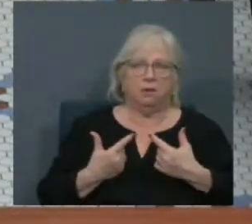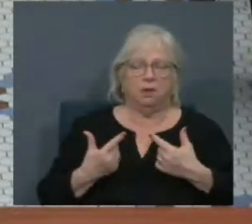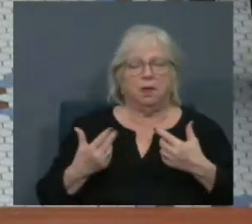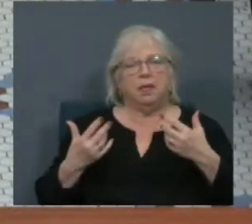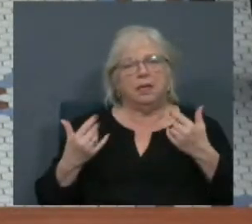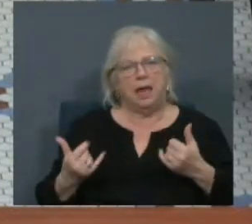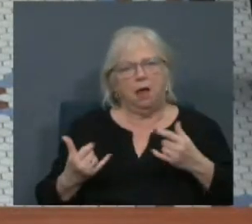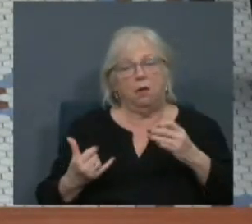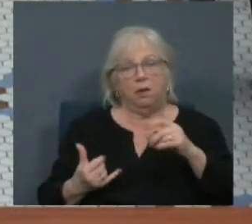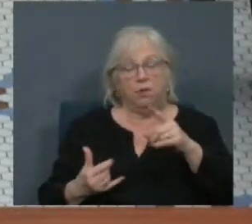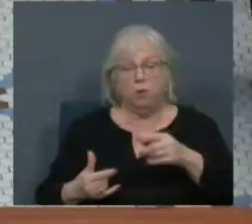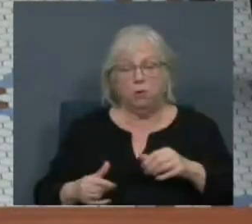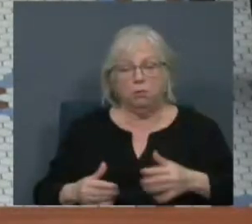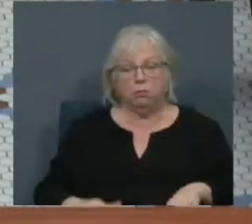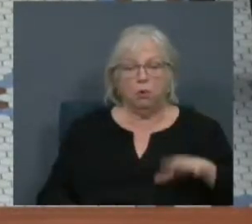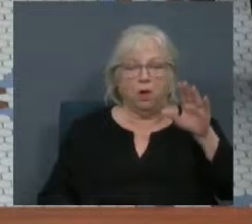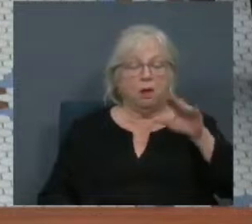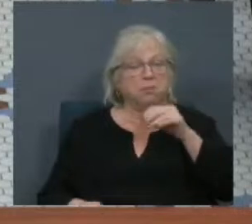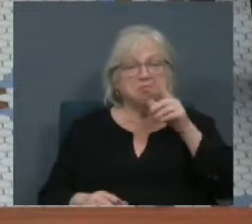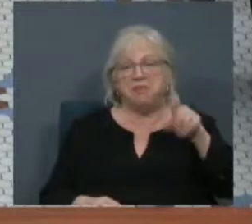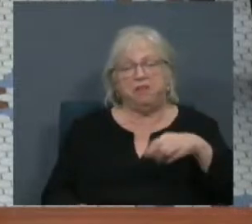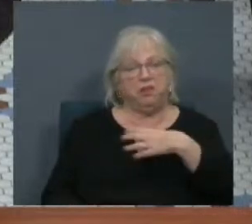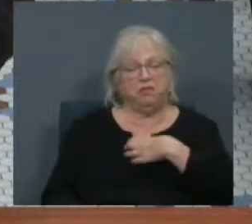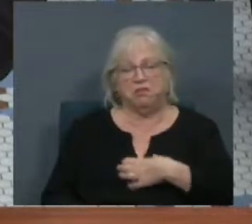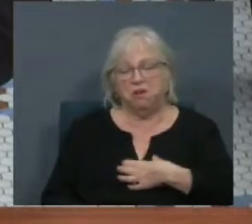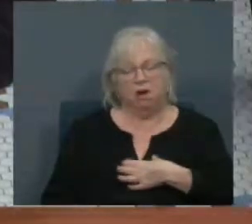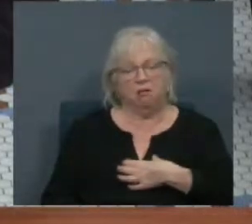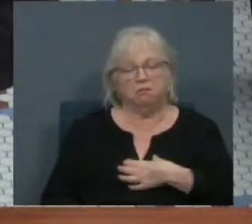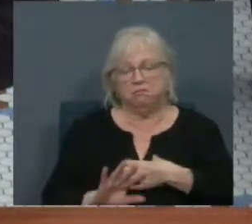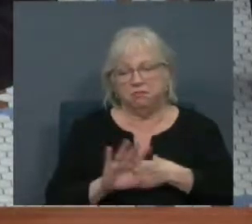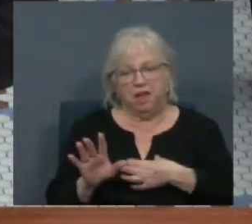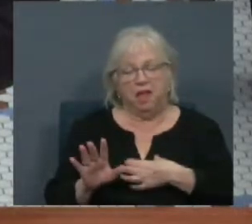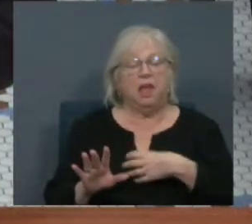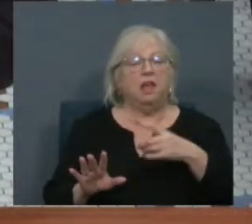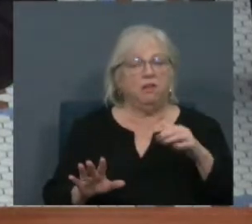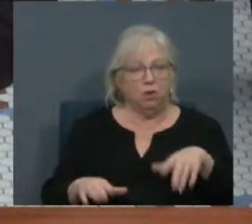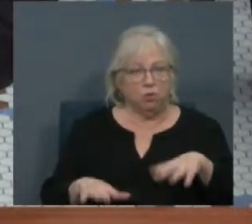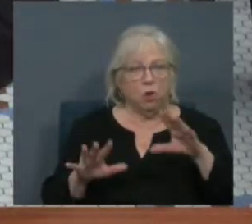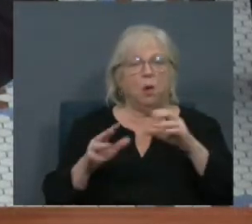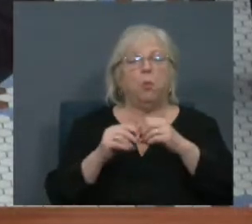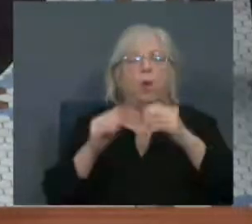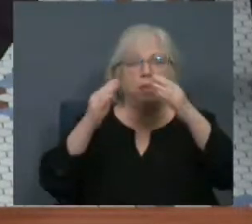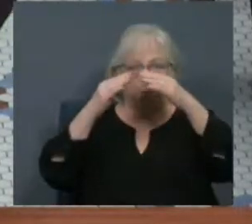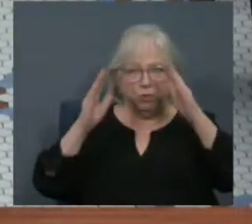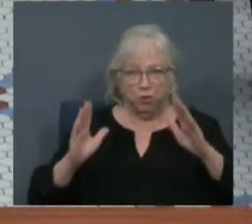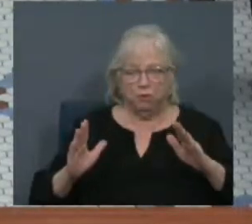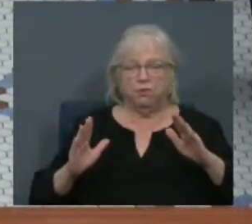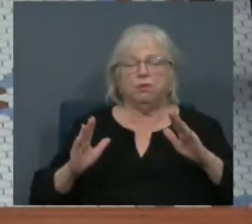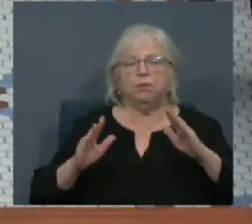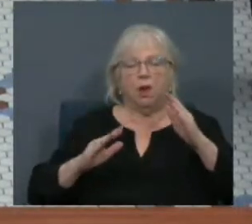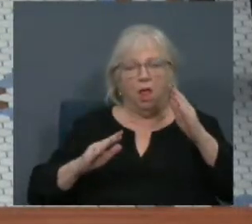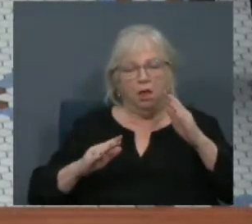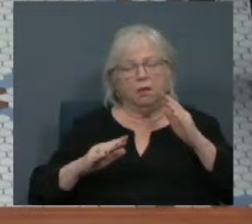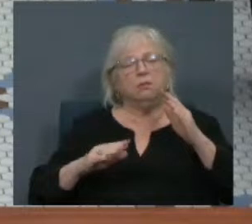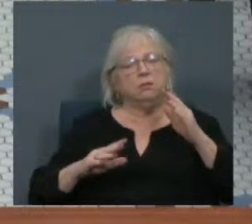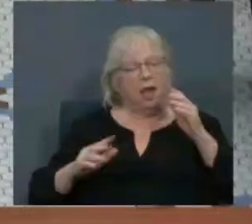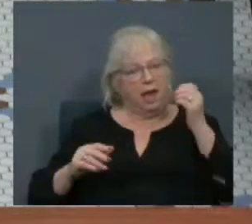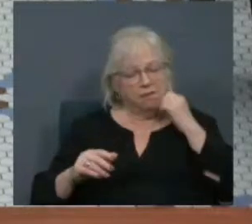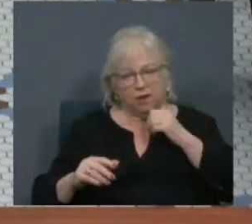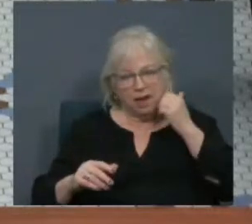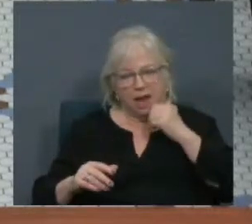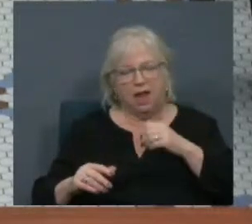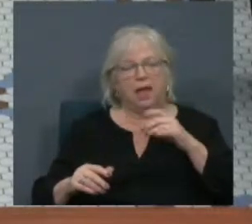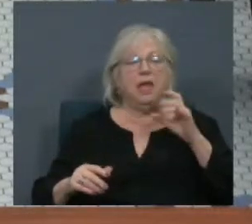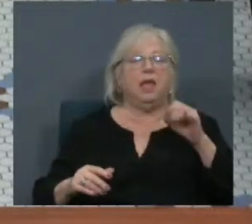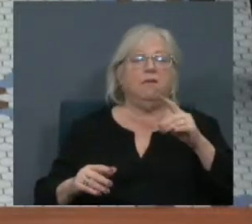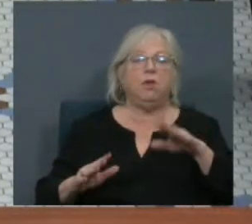to starve, if you grew up having a roof over your head every day, if you grew up not being a child